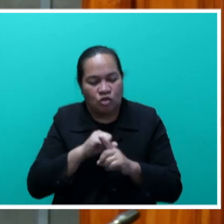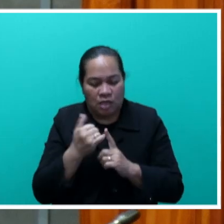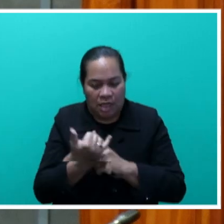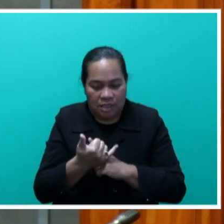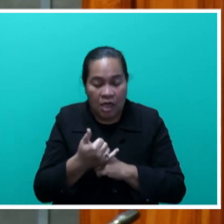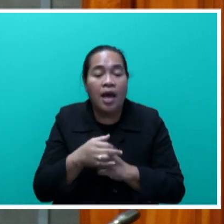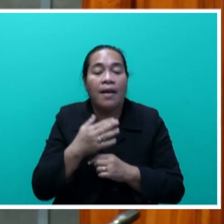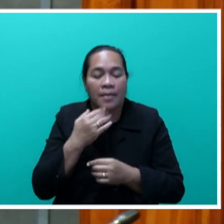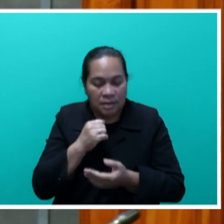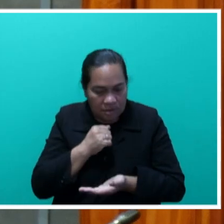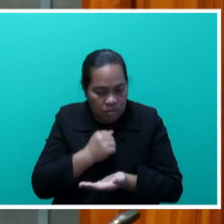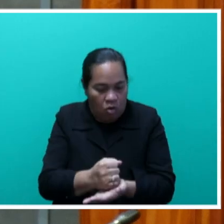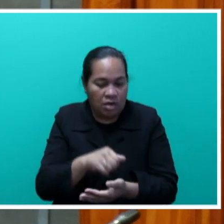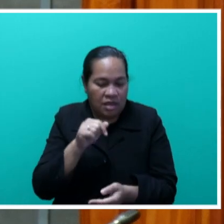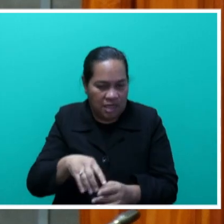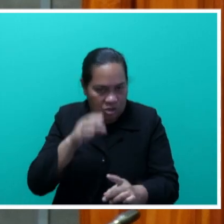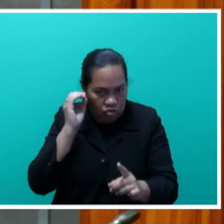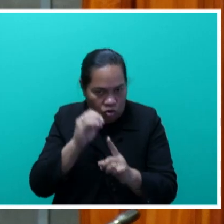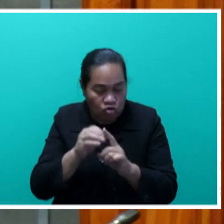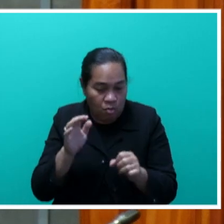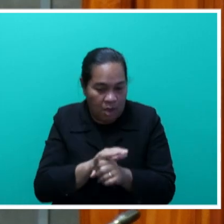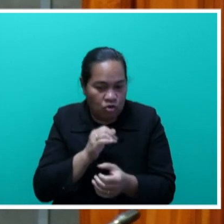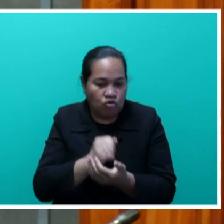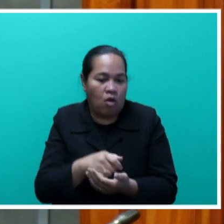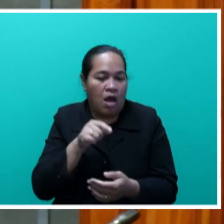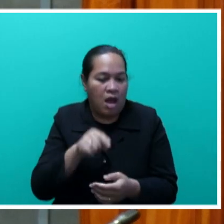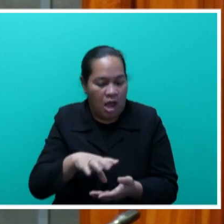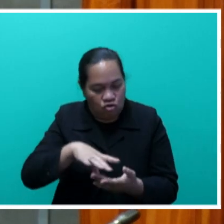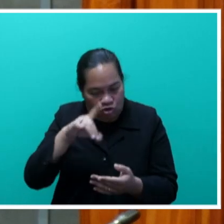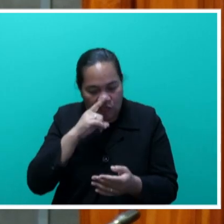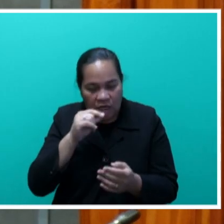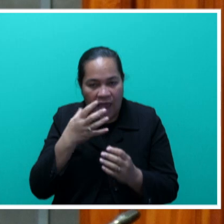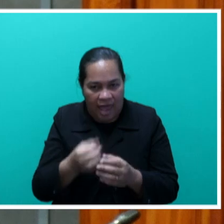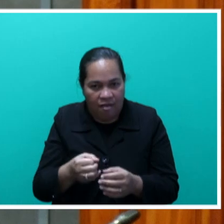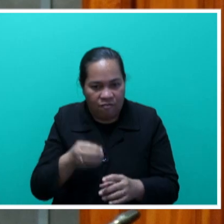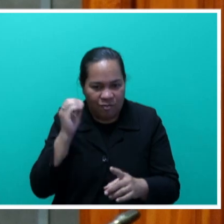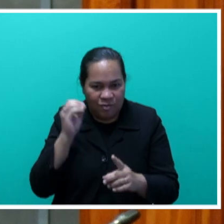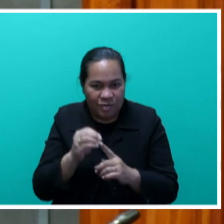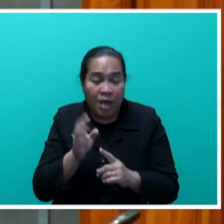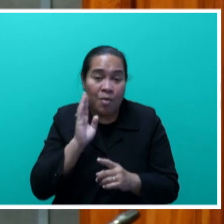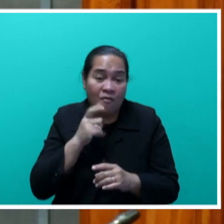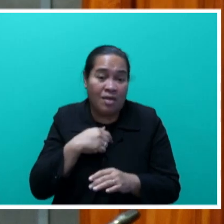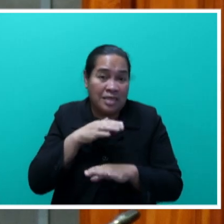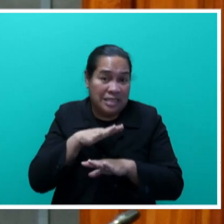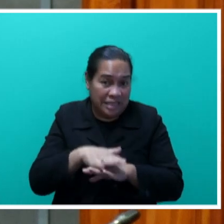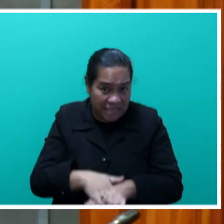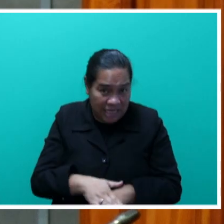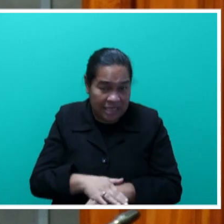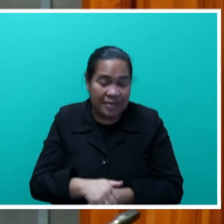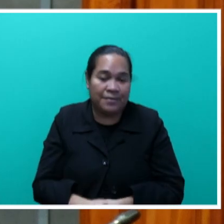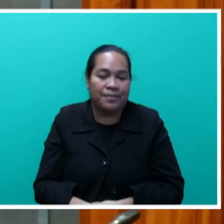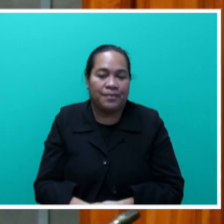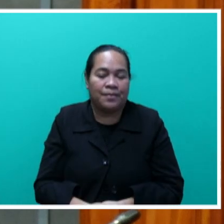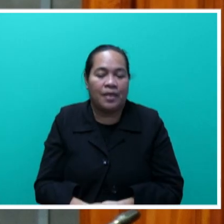education system remains a beacon of hope and opportunity for generations to come. Before I take my seat, Mr. Speaker, sir, may I